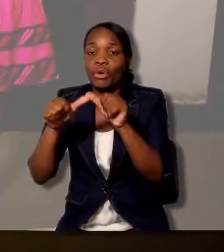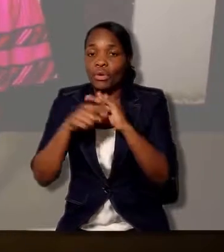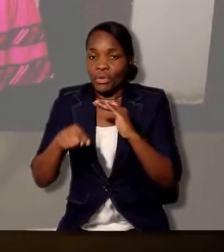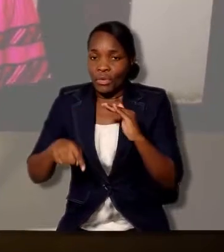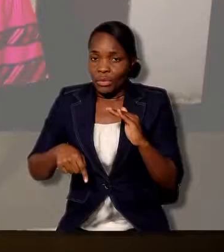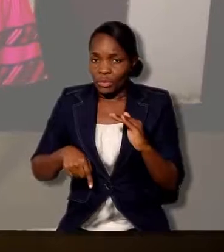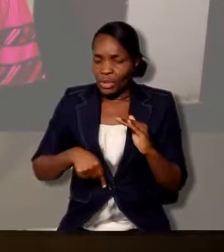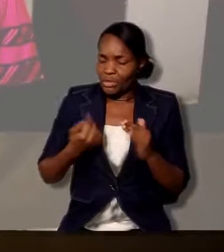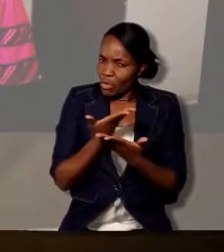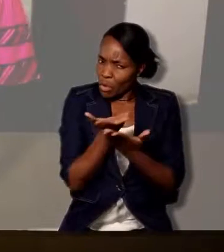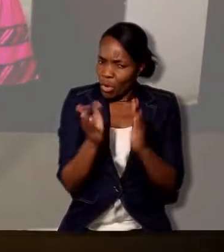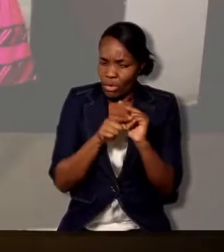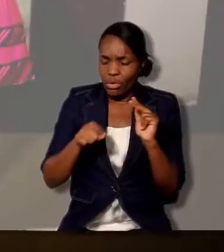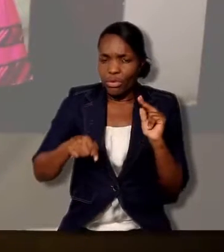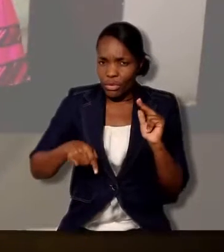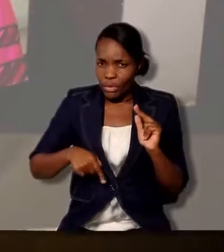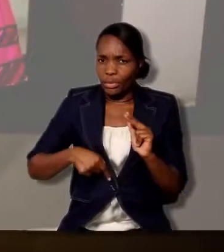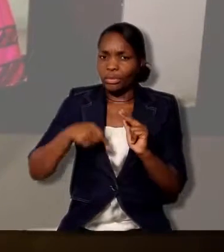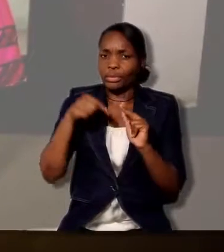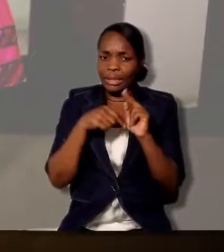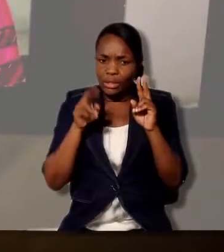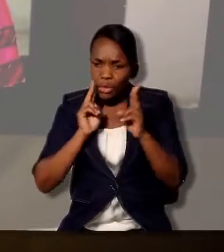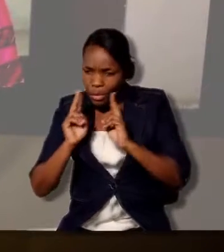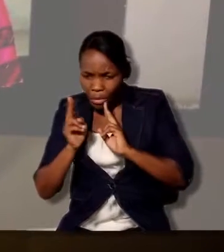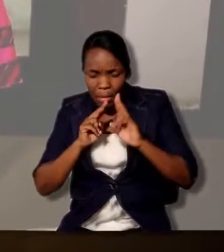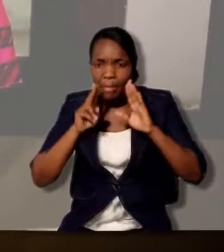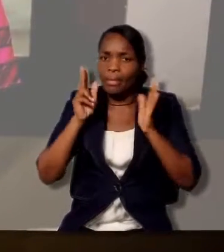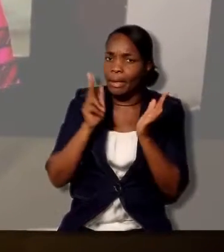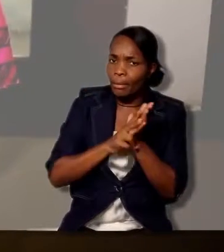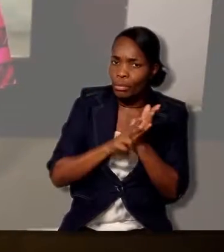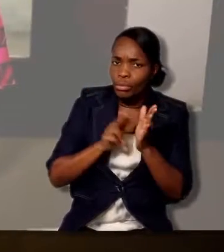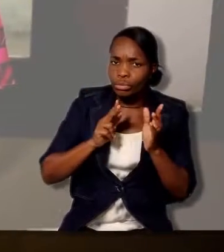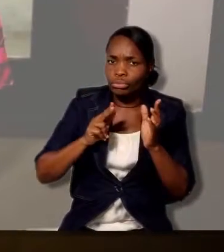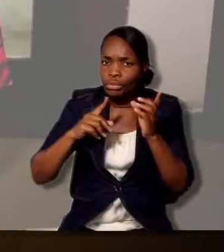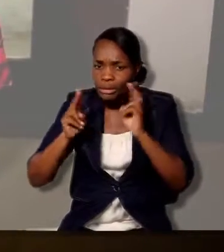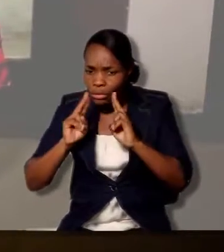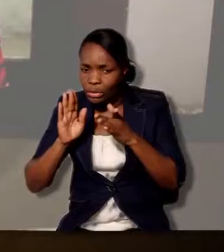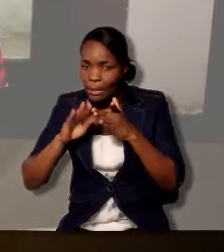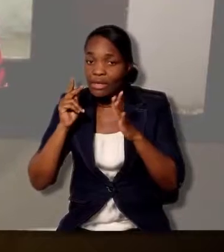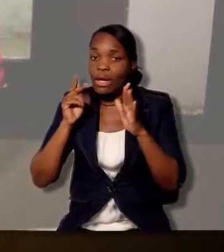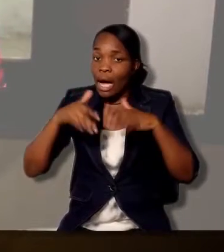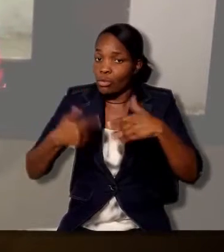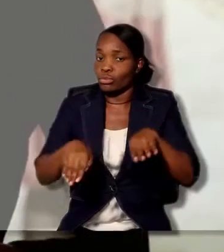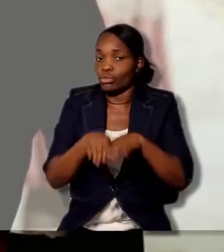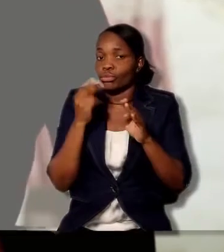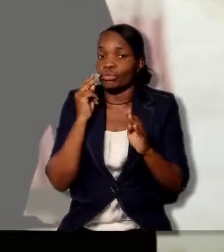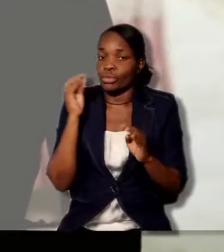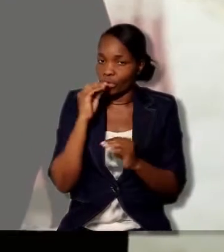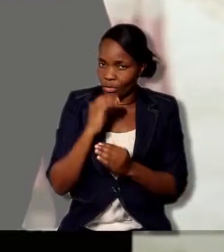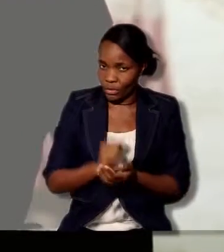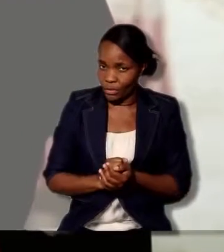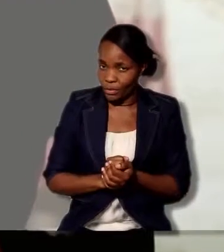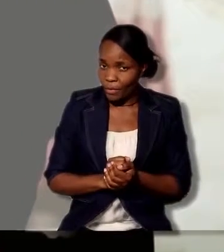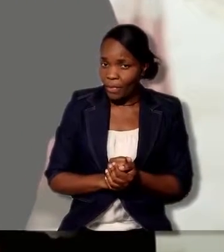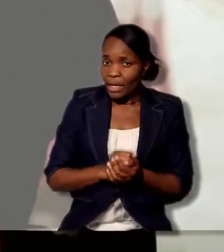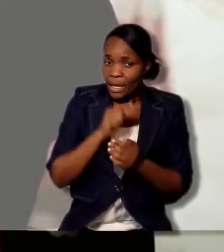neutral forum where all nations meet as equals to negotiate agreements and to debate policies on food production. The